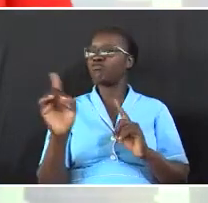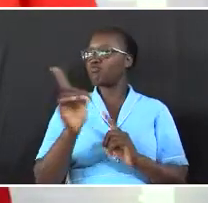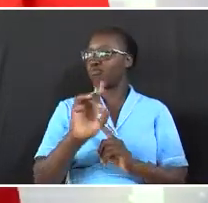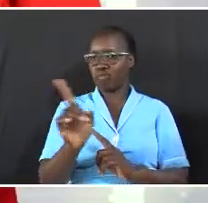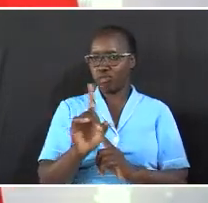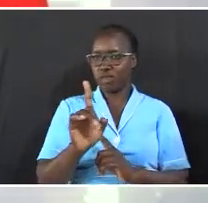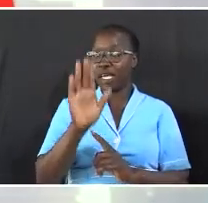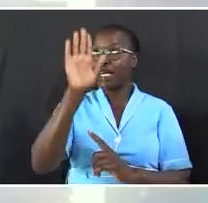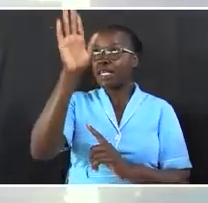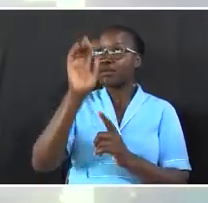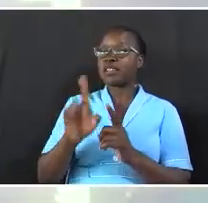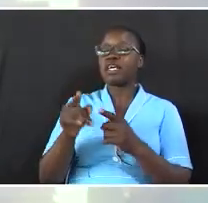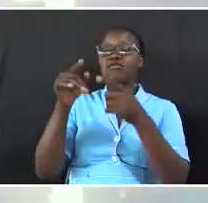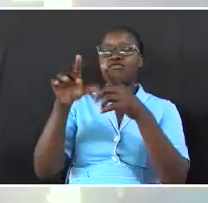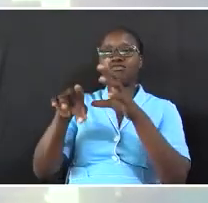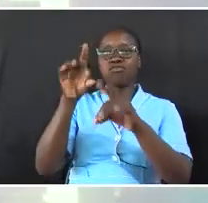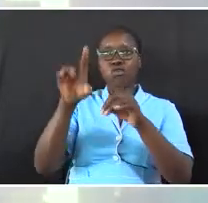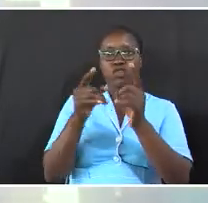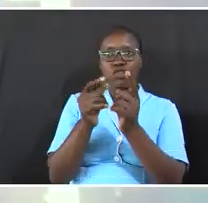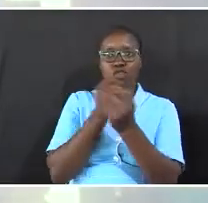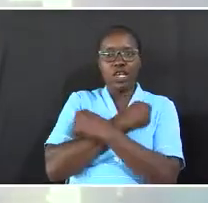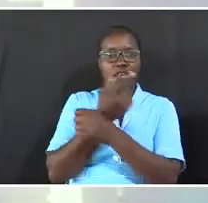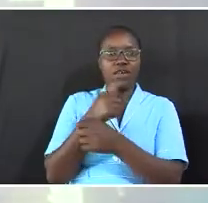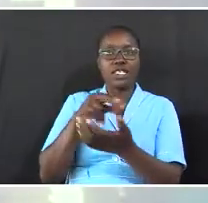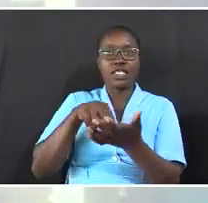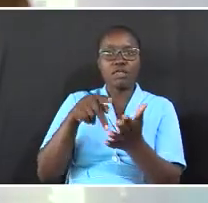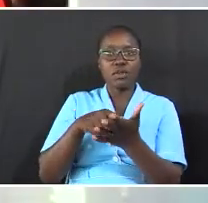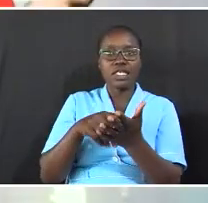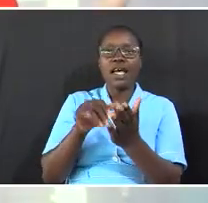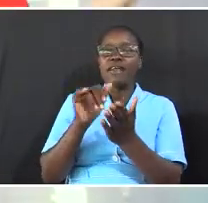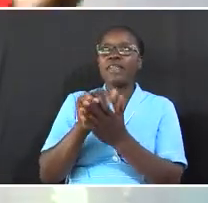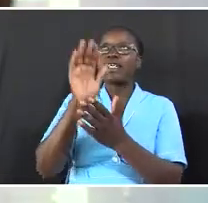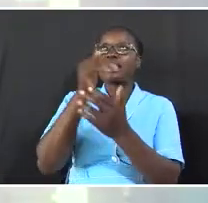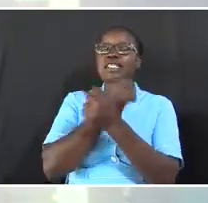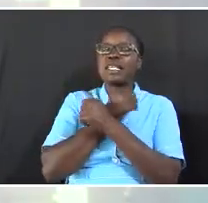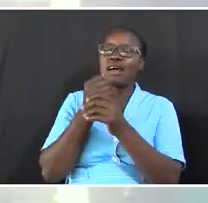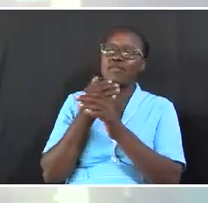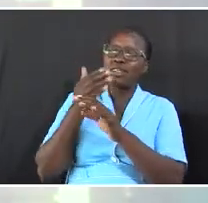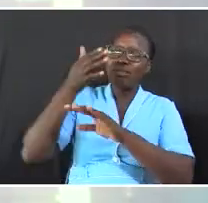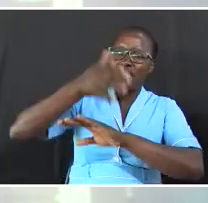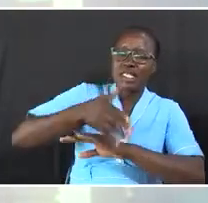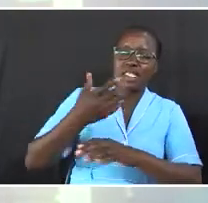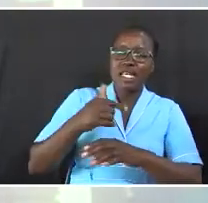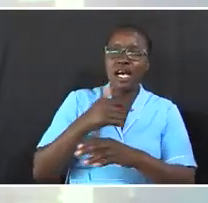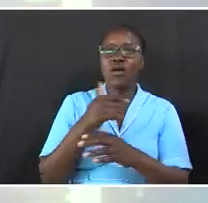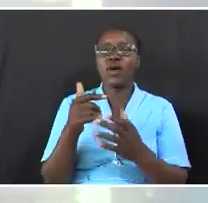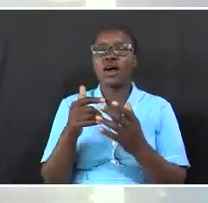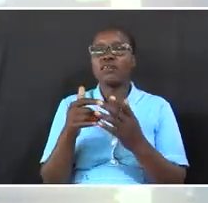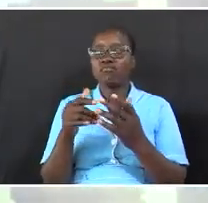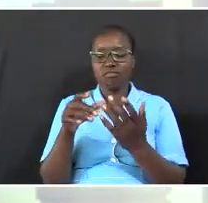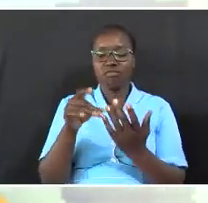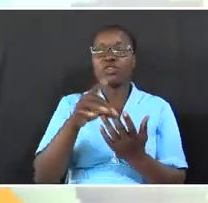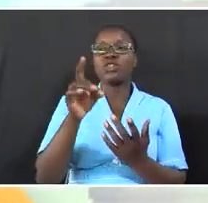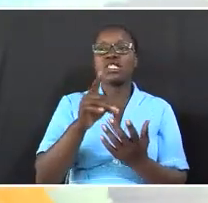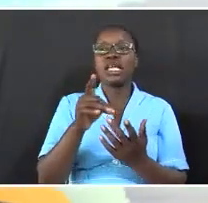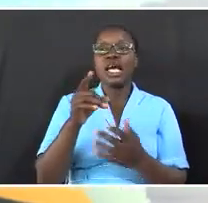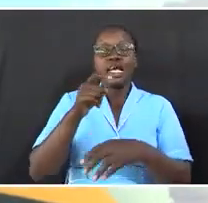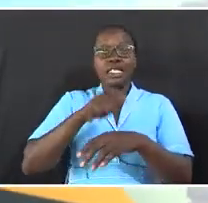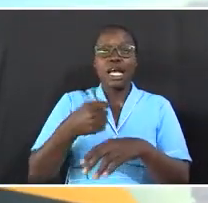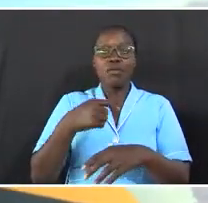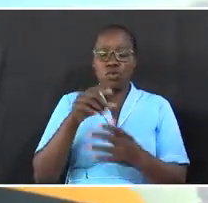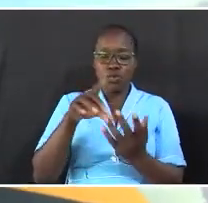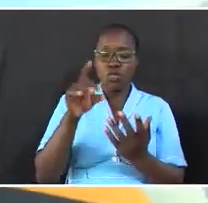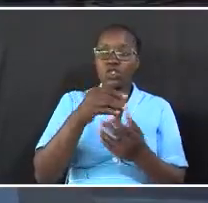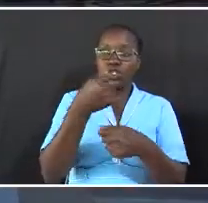us. And that is what it means, that his love preceded our choices. So that by the time we are making our own